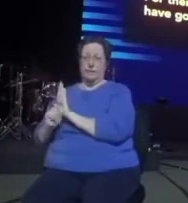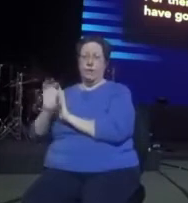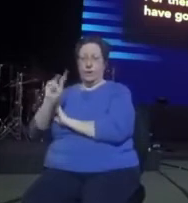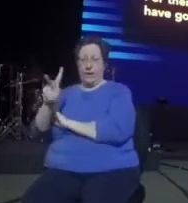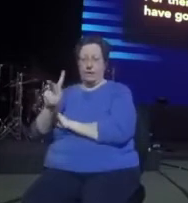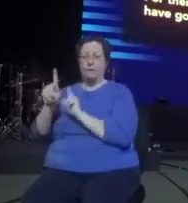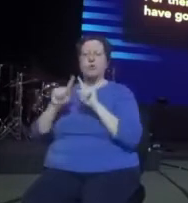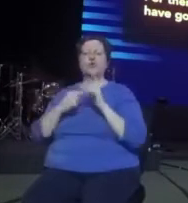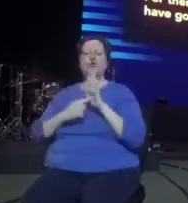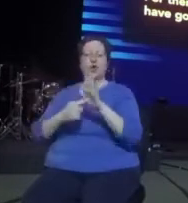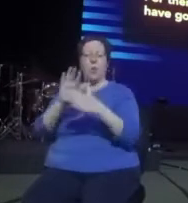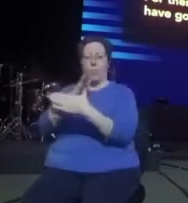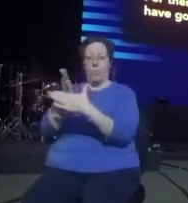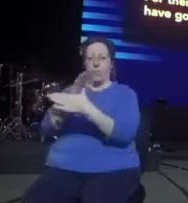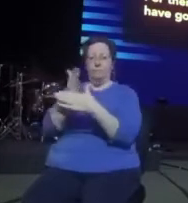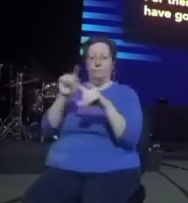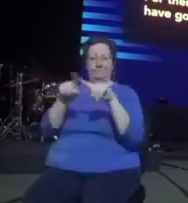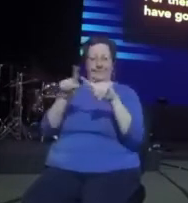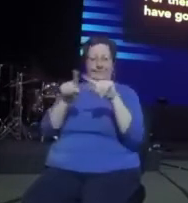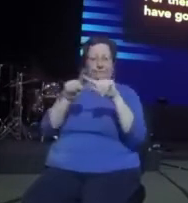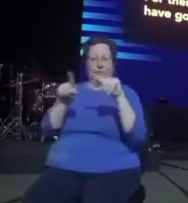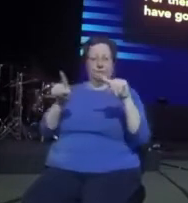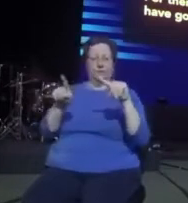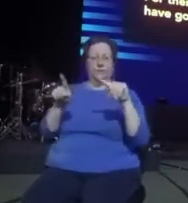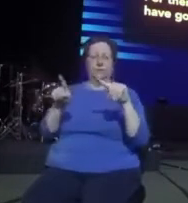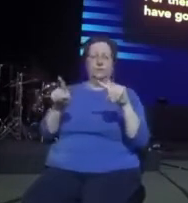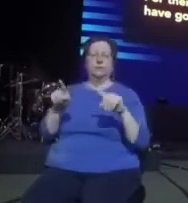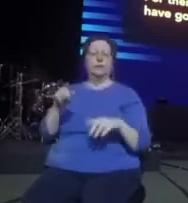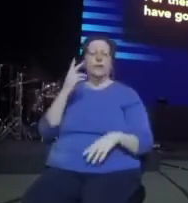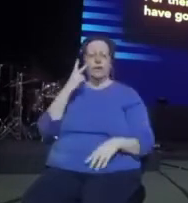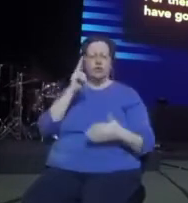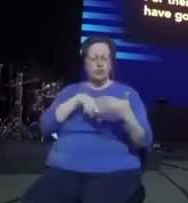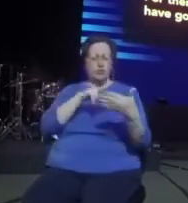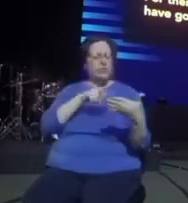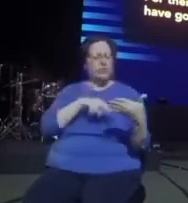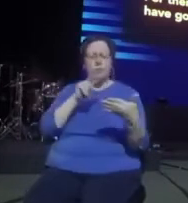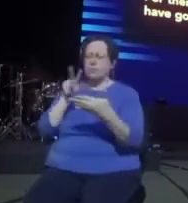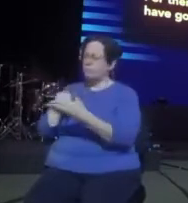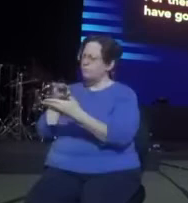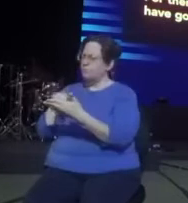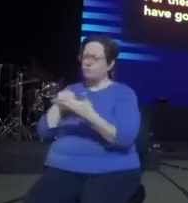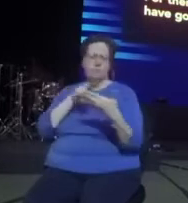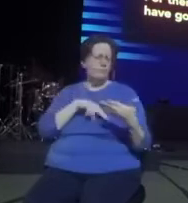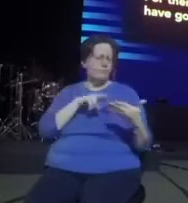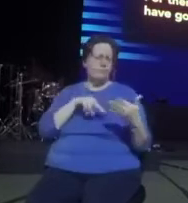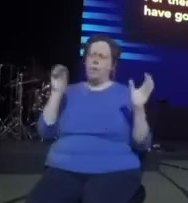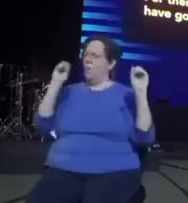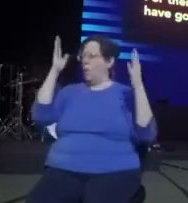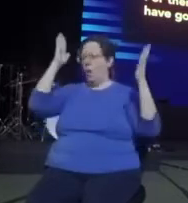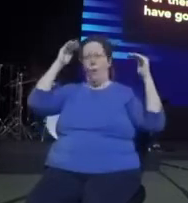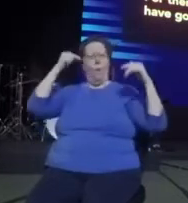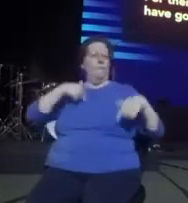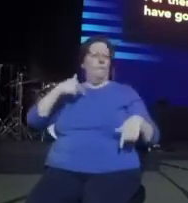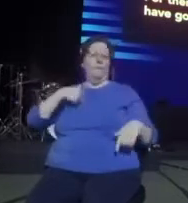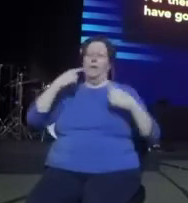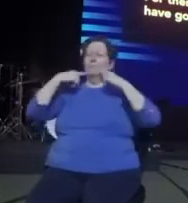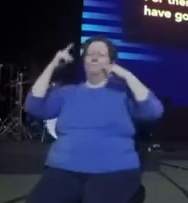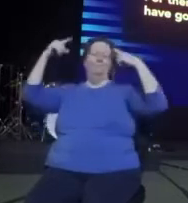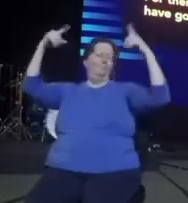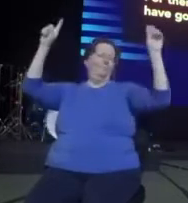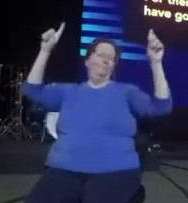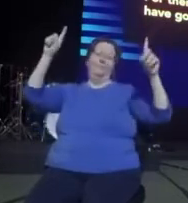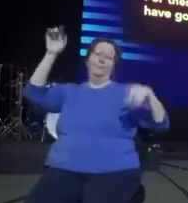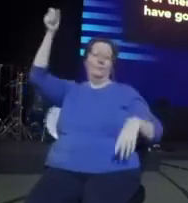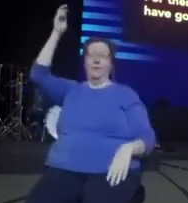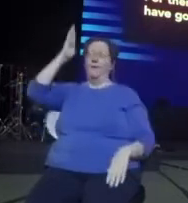okay? Because that's what we're talking about today. Because you read this, you think, well, there's no hope for me to do all of that in order to get